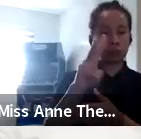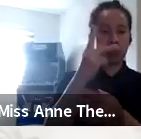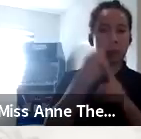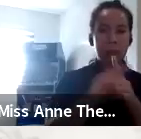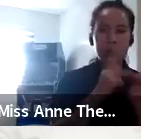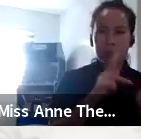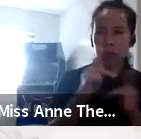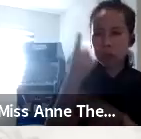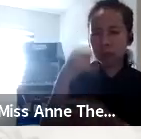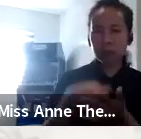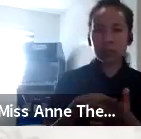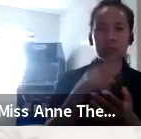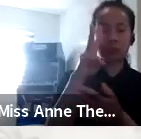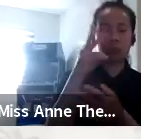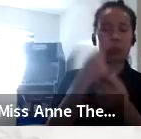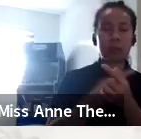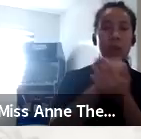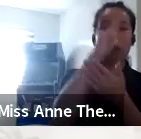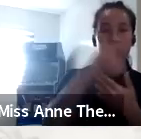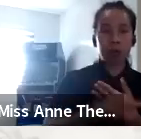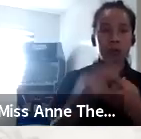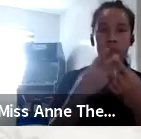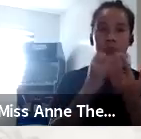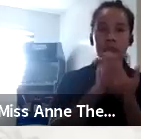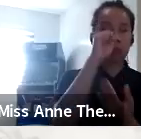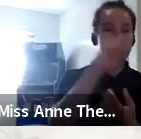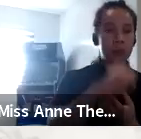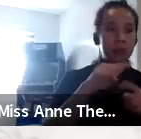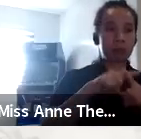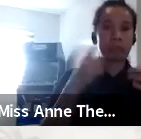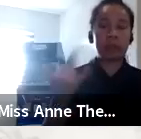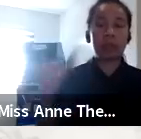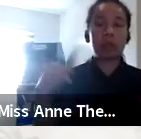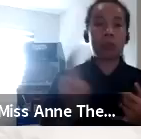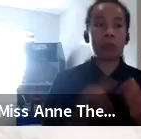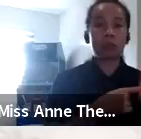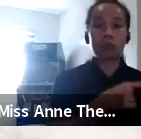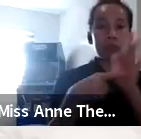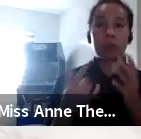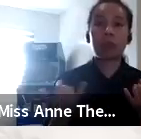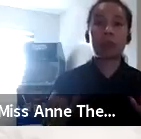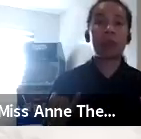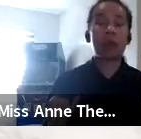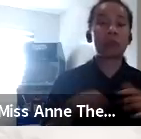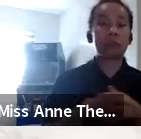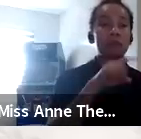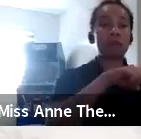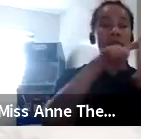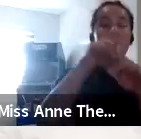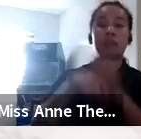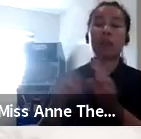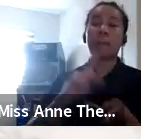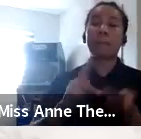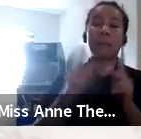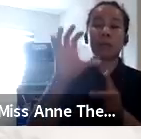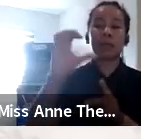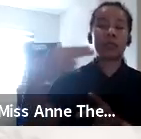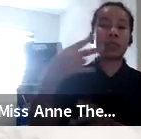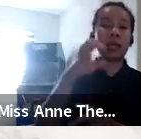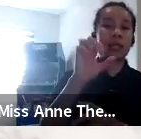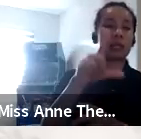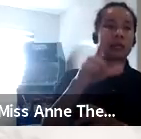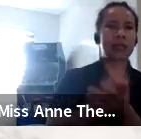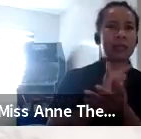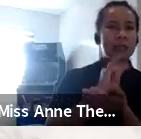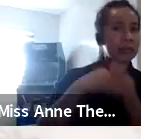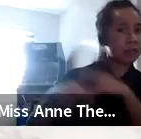August, September, and now it's October. We're airing it in our different partner channels. So that's history in the